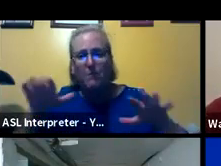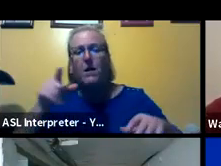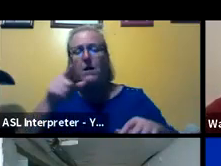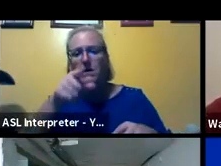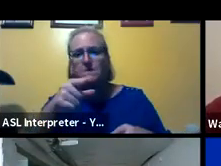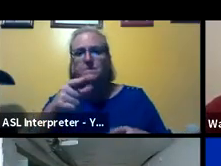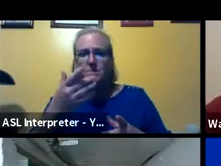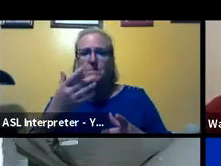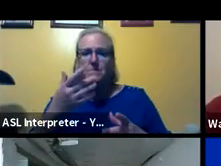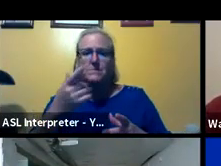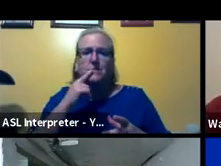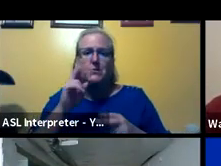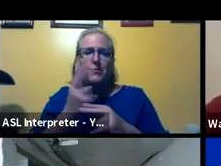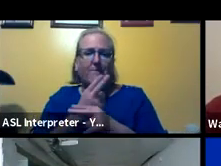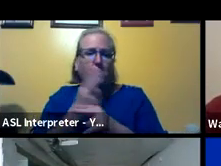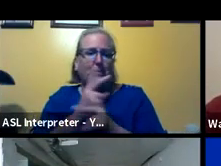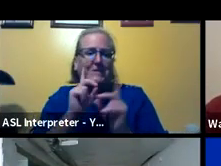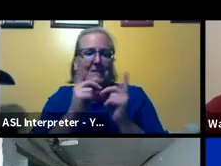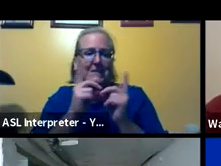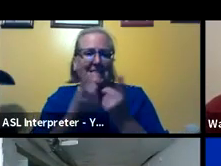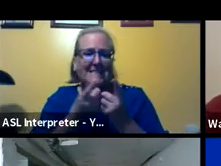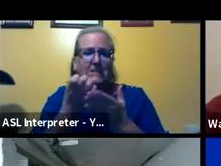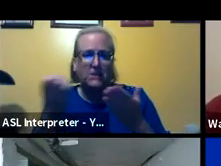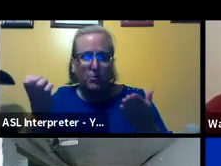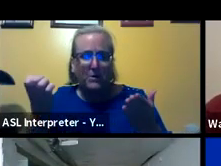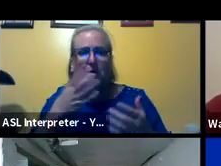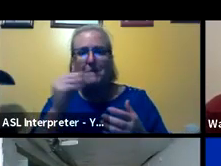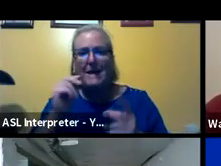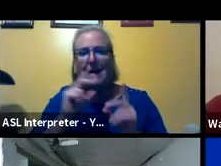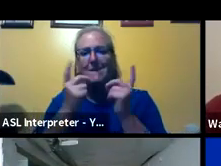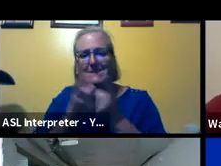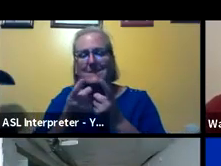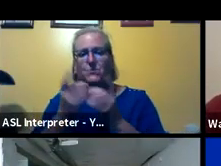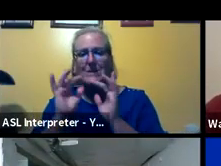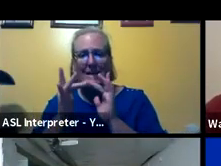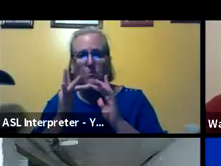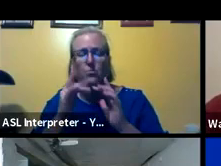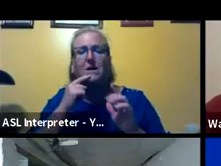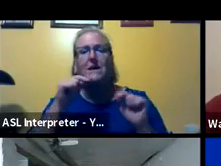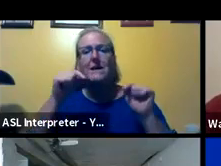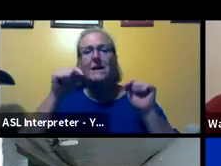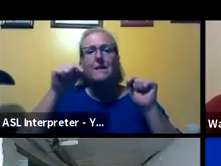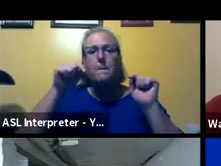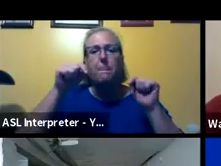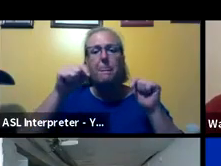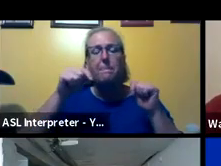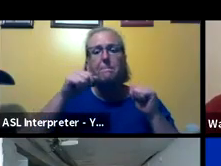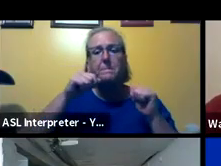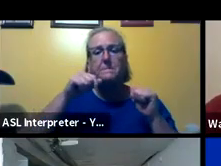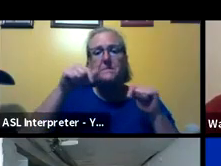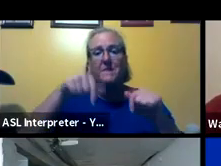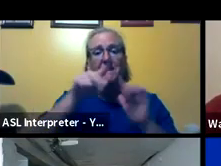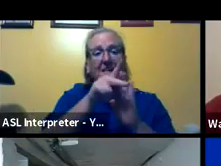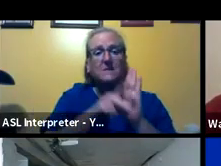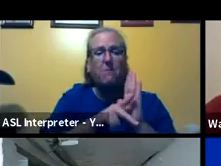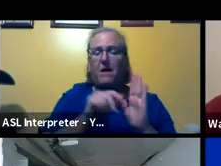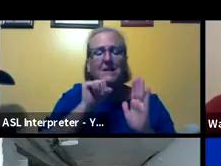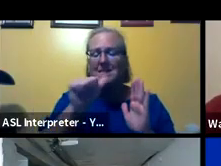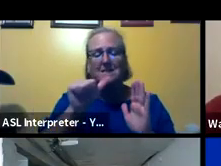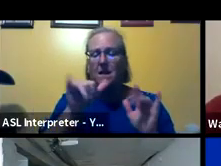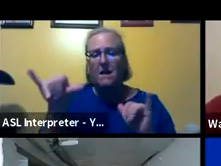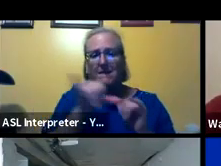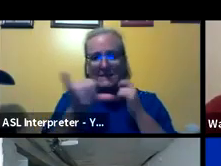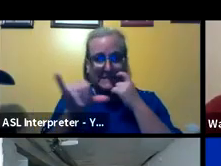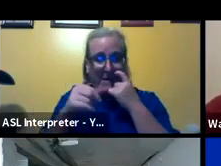you use district equipment and district network. These policies are unrelated. There is a